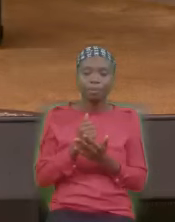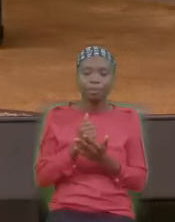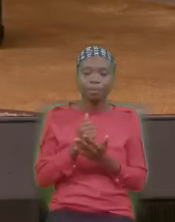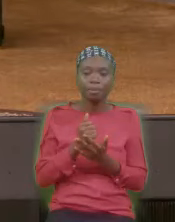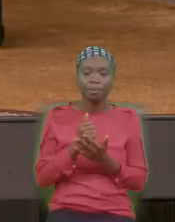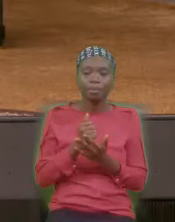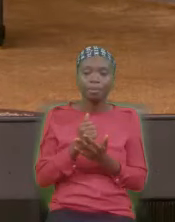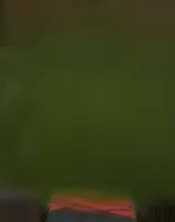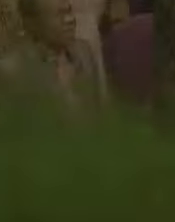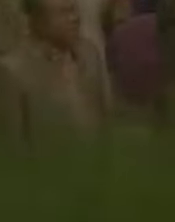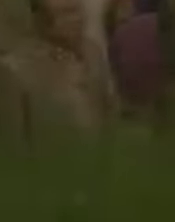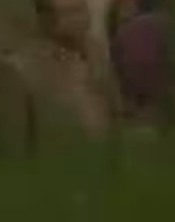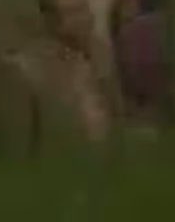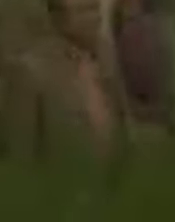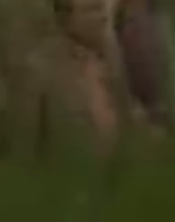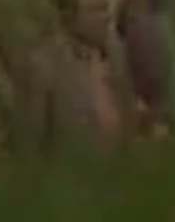And everybody said,